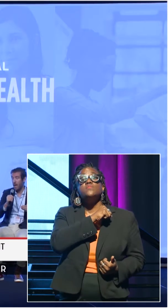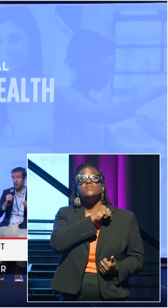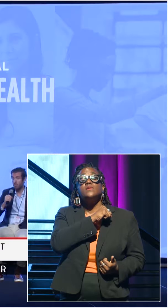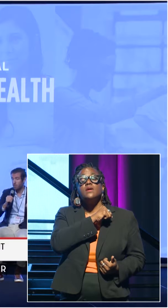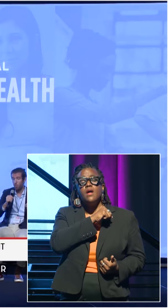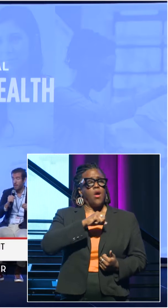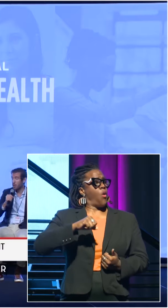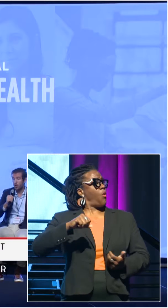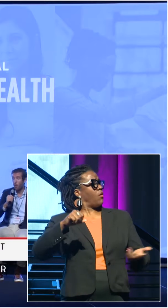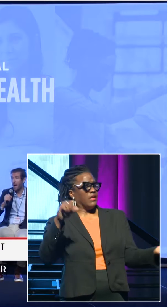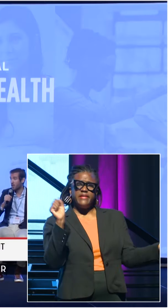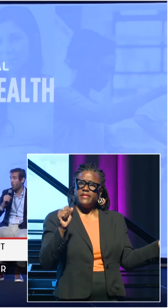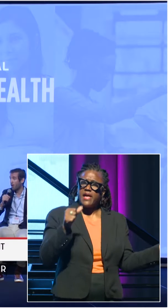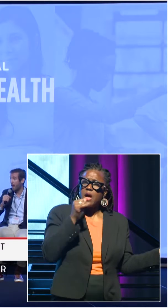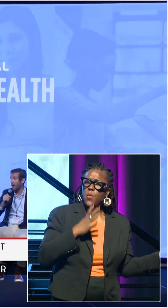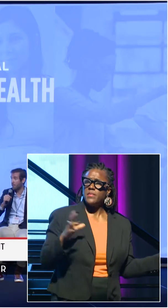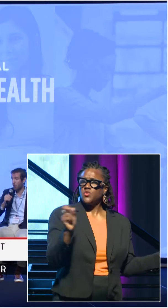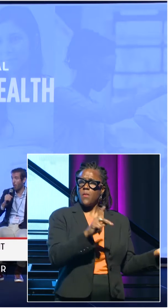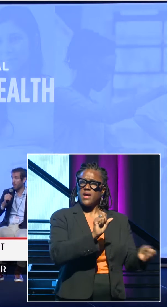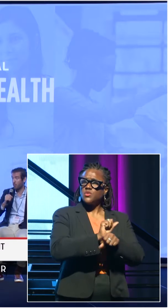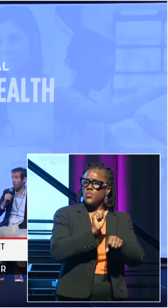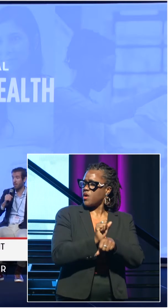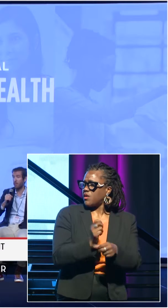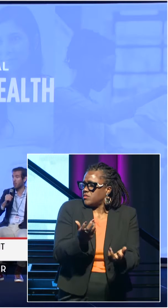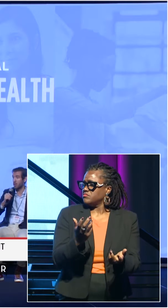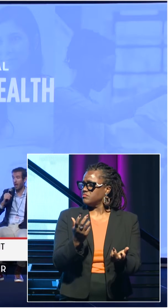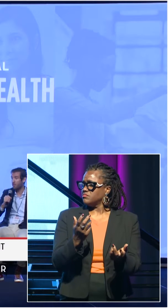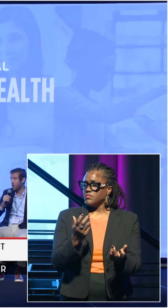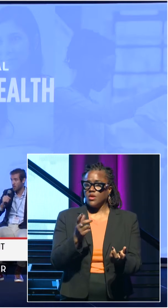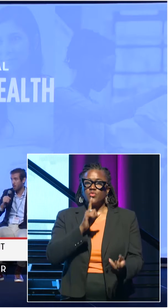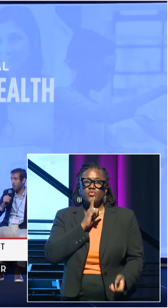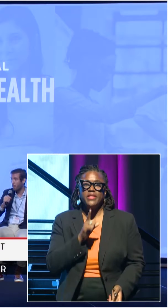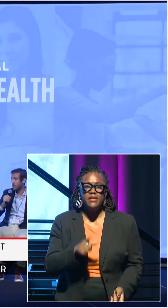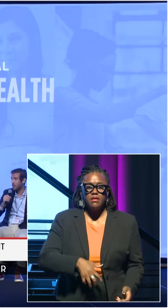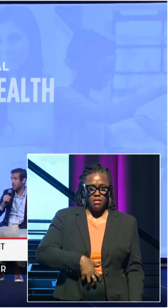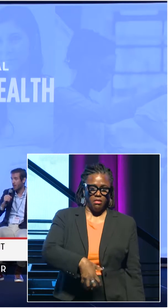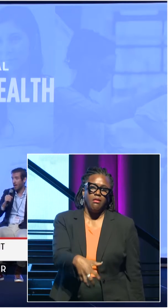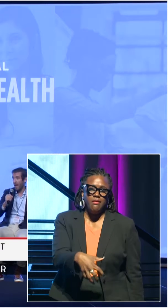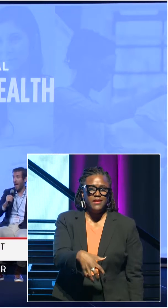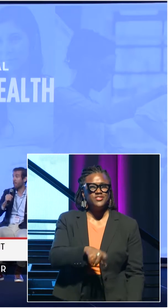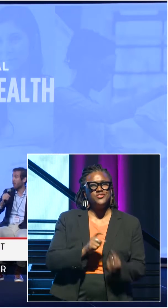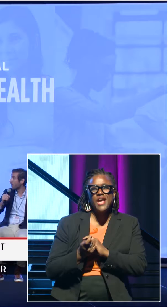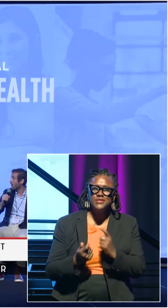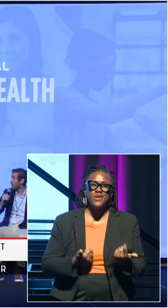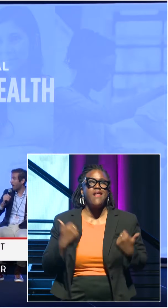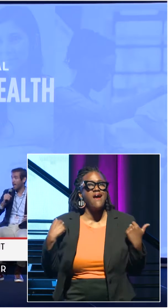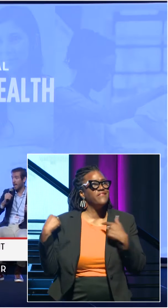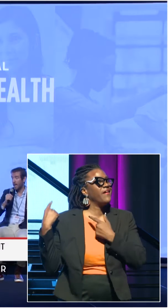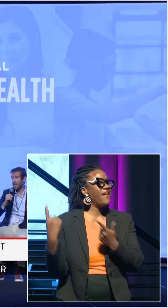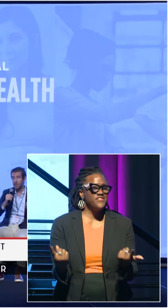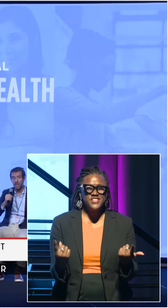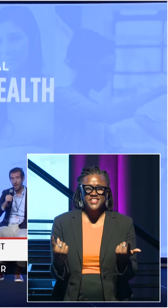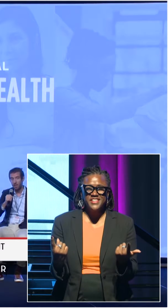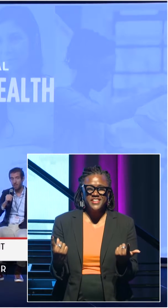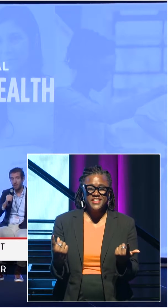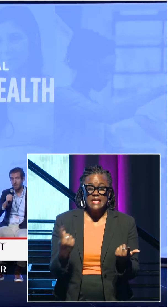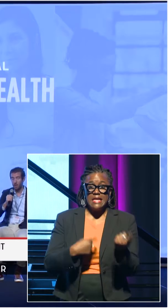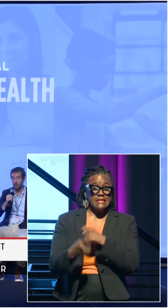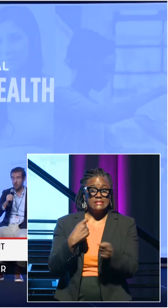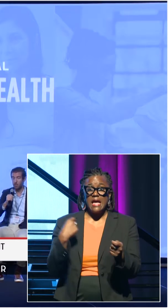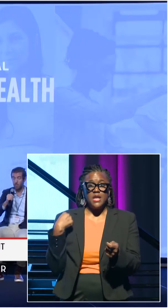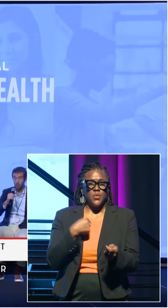that, women just go back to work after going through one of the most life-changing moments ever, right? And instead